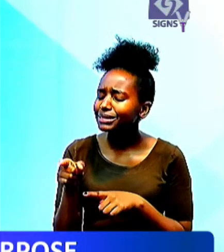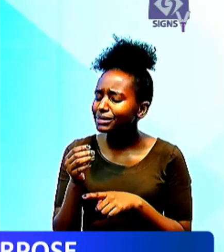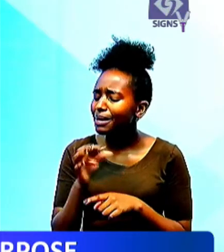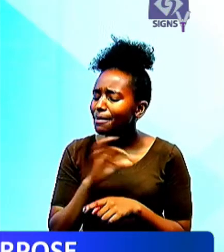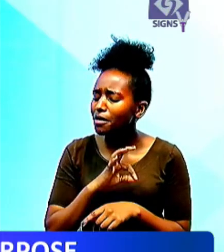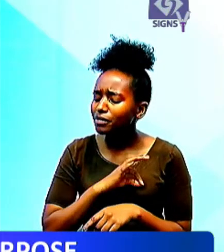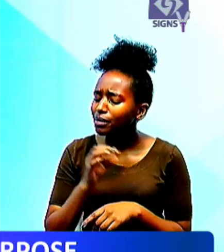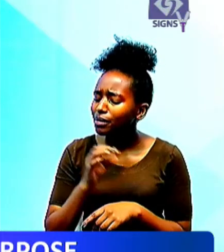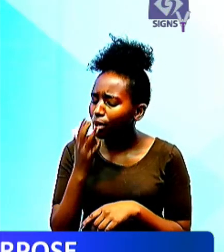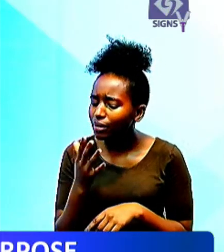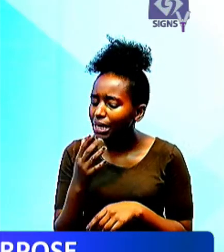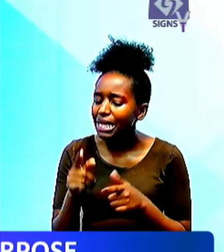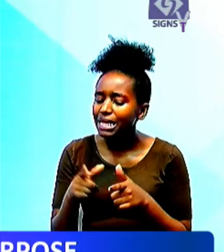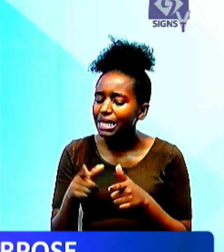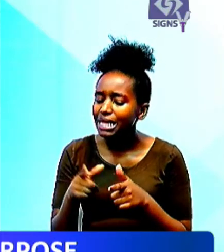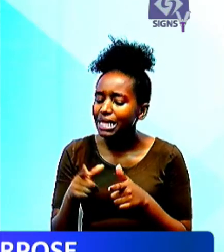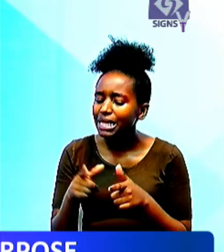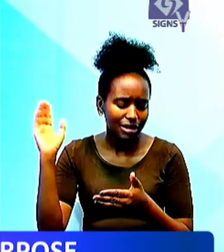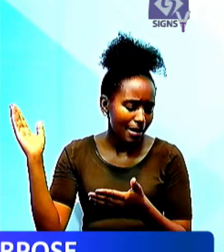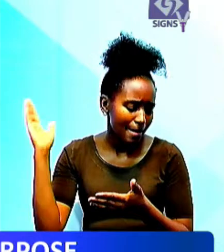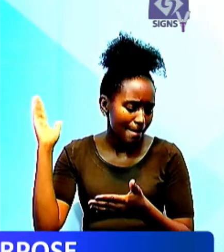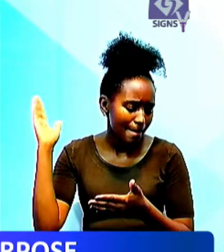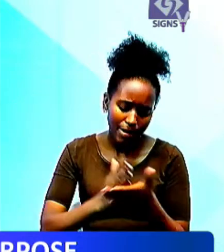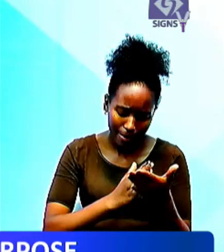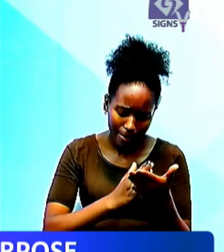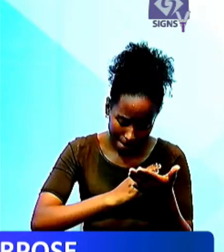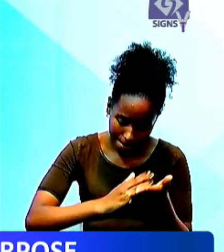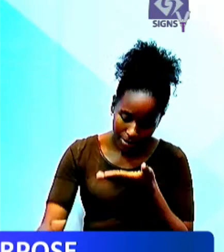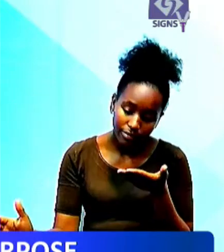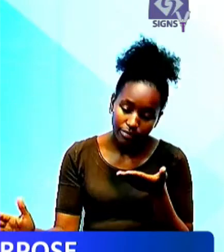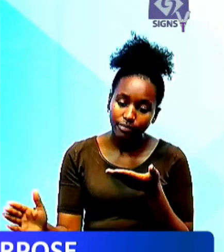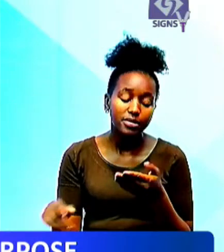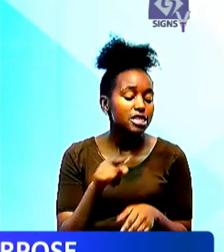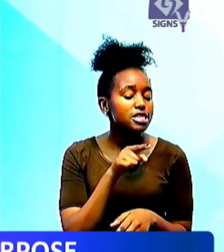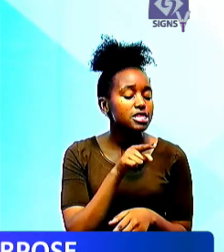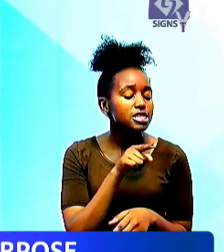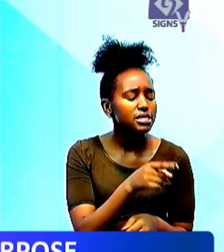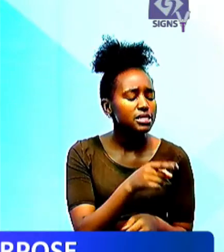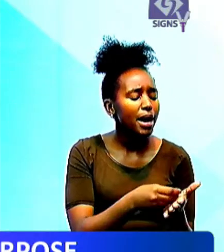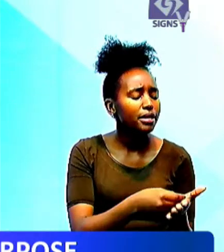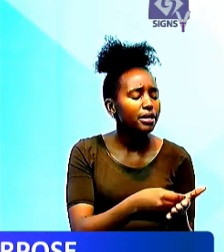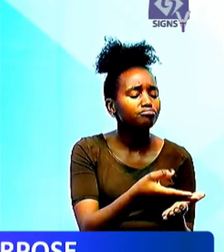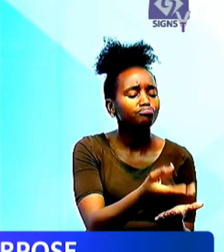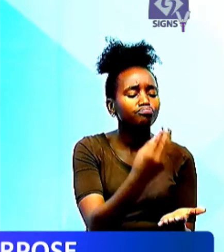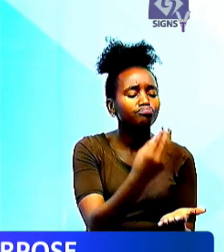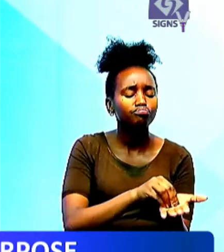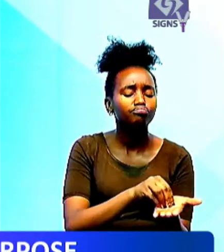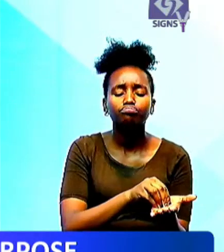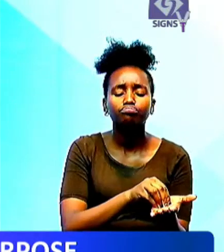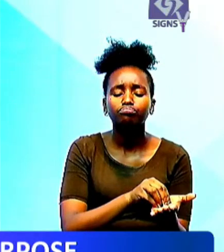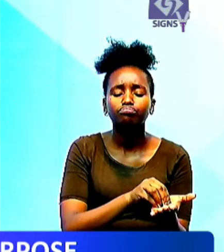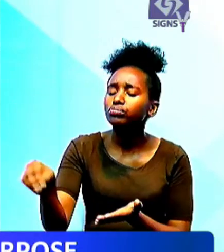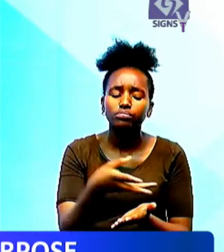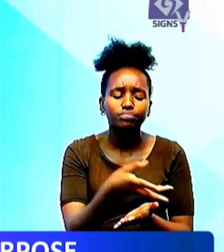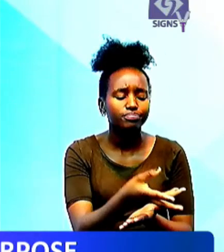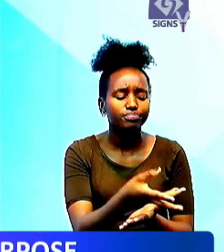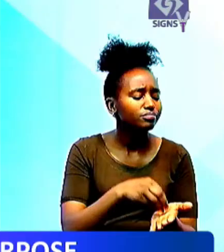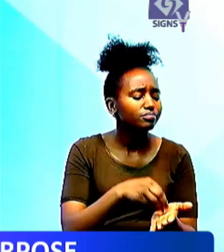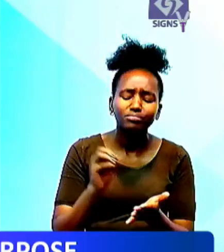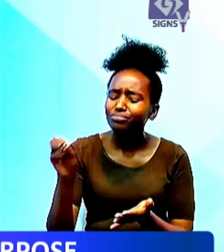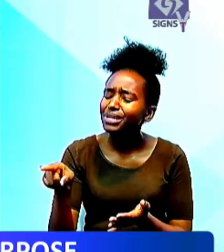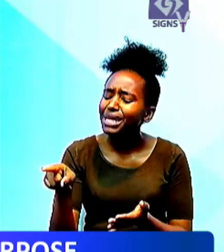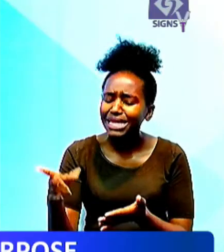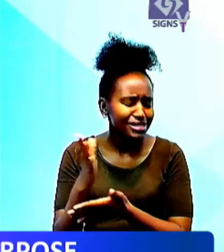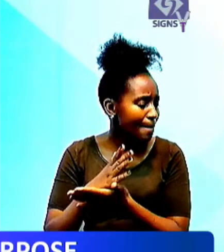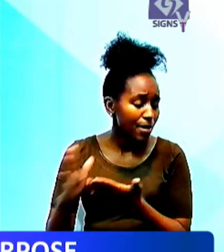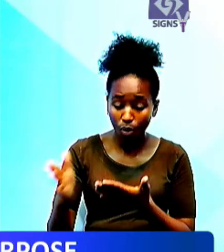that. And investment, we talk about time. When you realize this is taking money from me, you don't keep on feeding that channel, and you